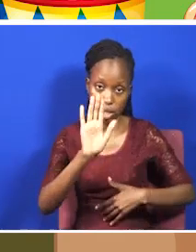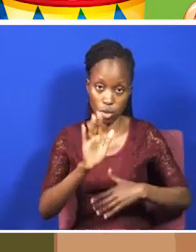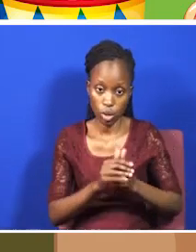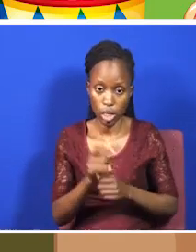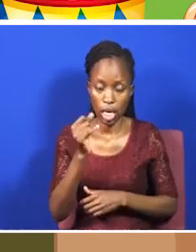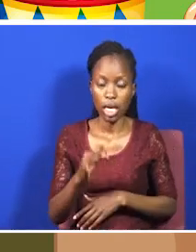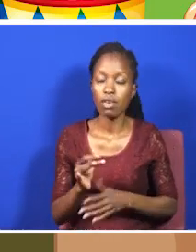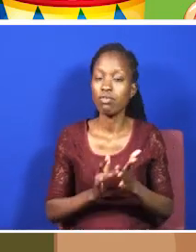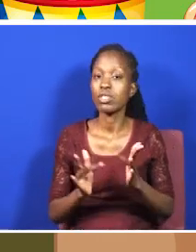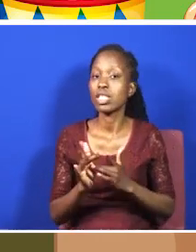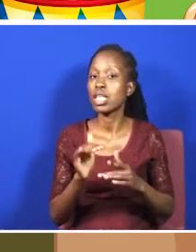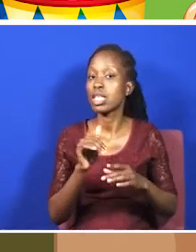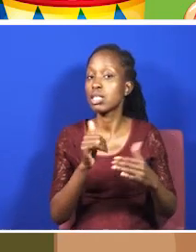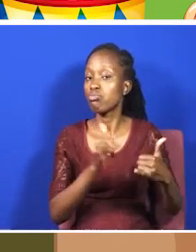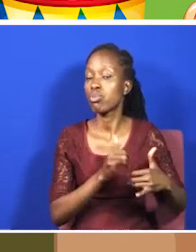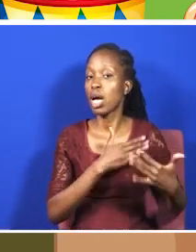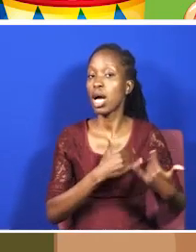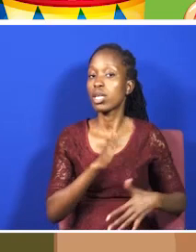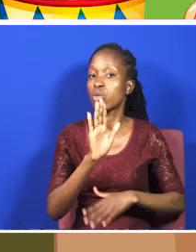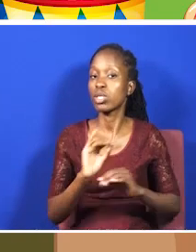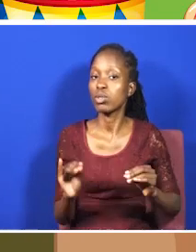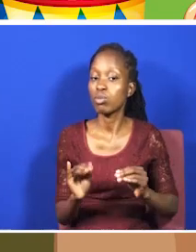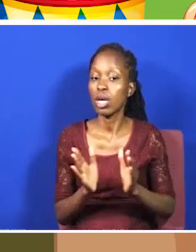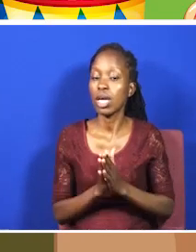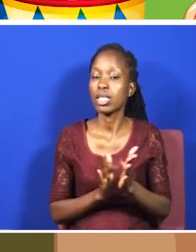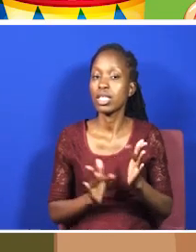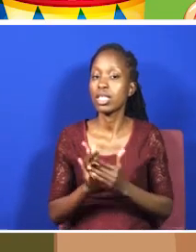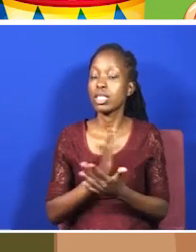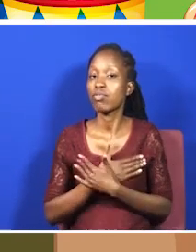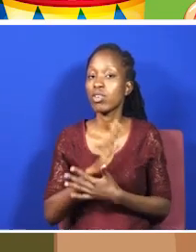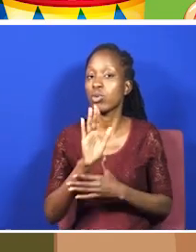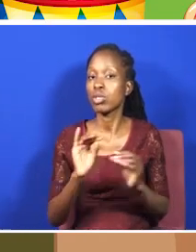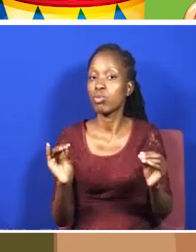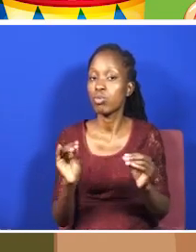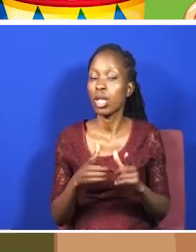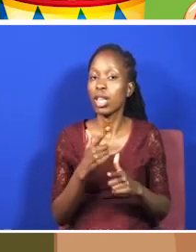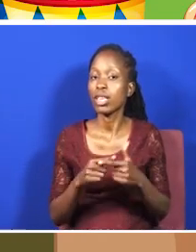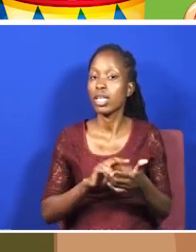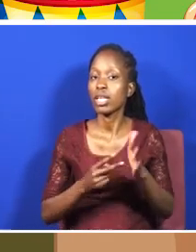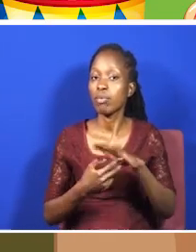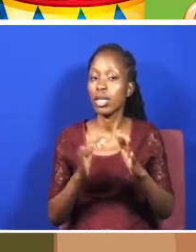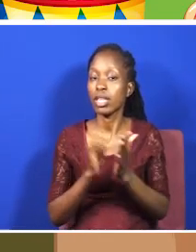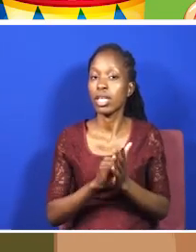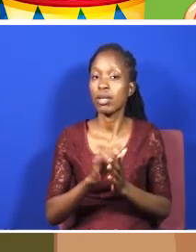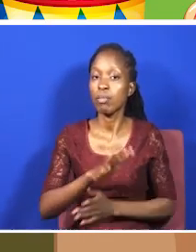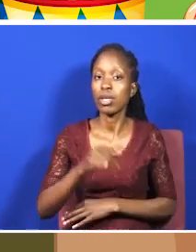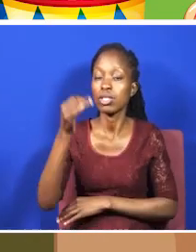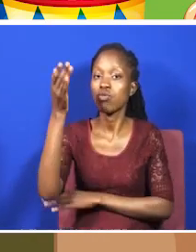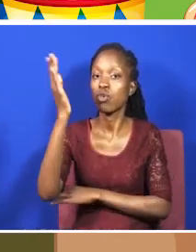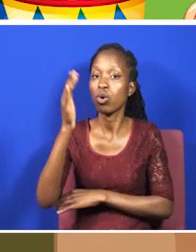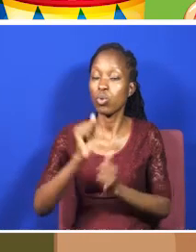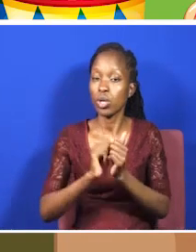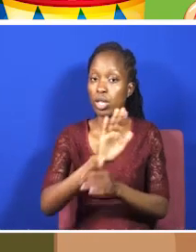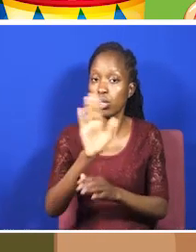your life. He is in your heart. But if you do not have Jesus in your heart and Jesus is not your